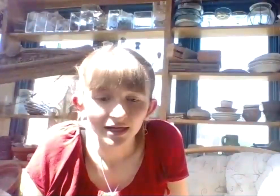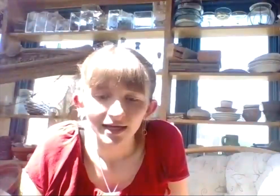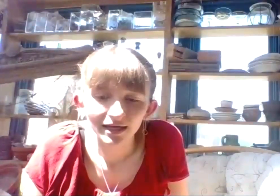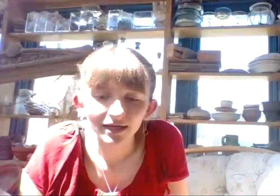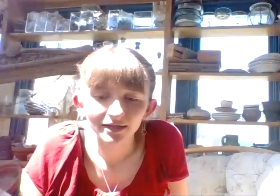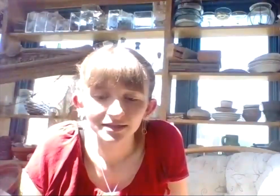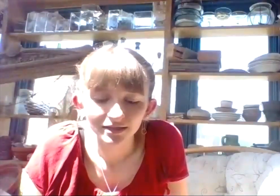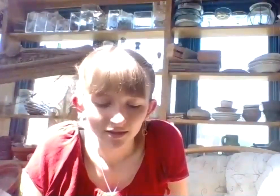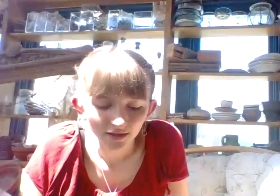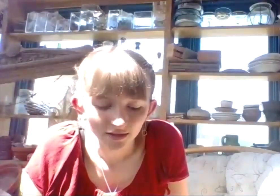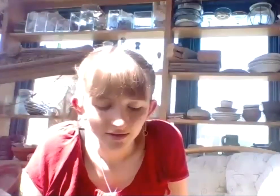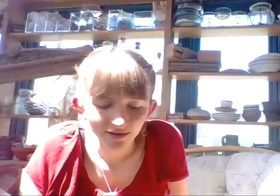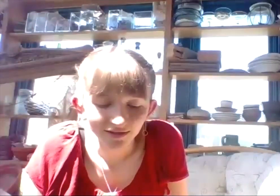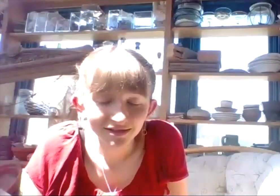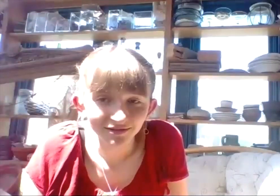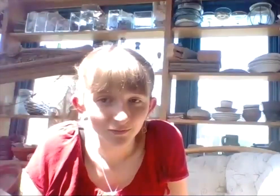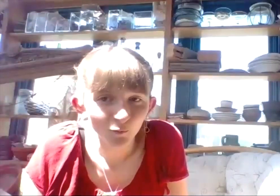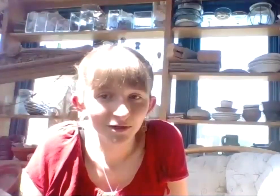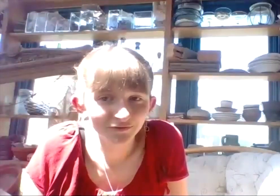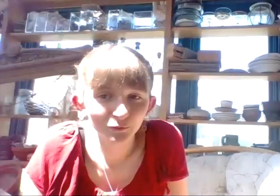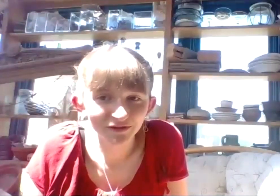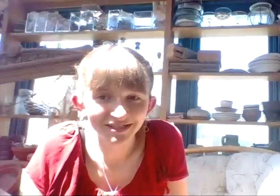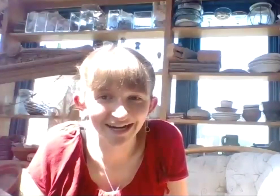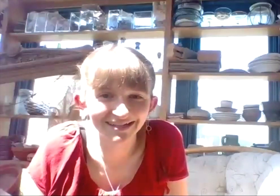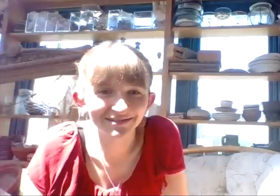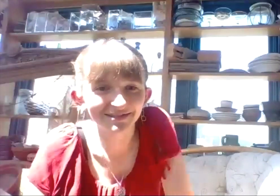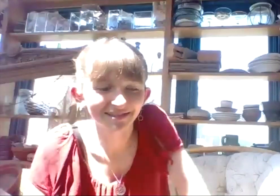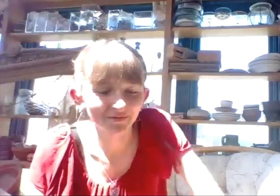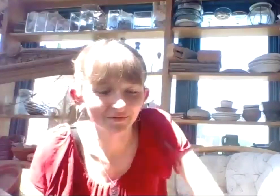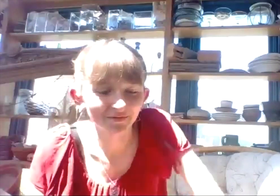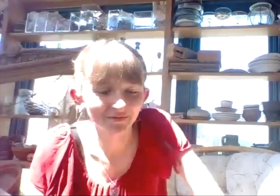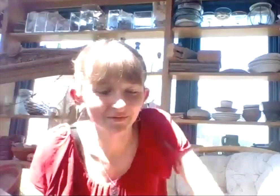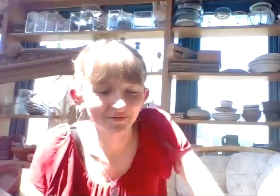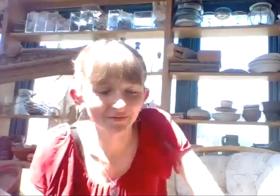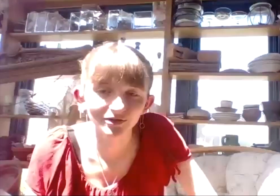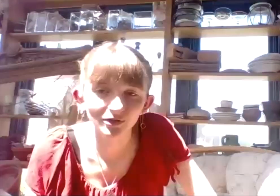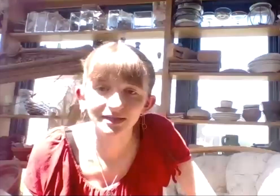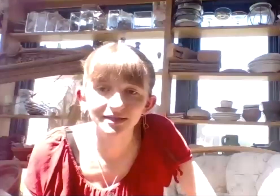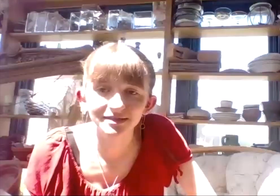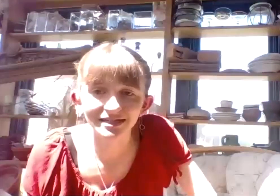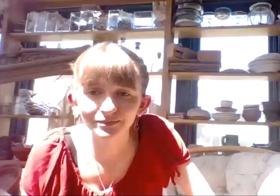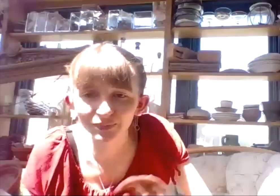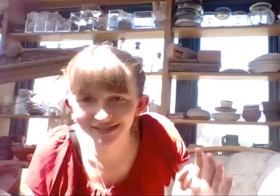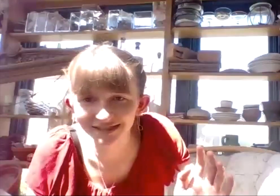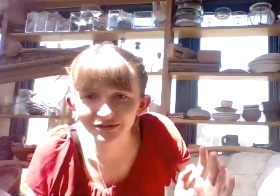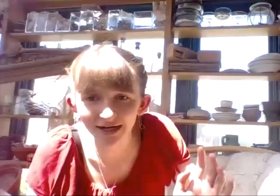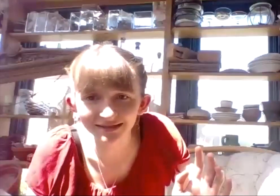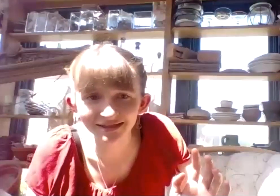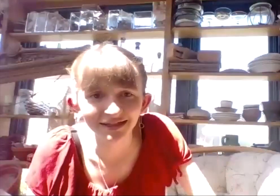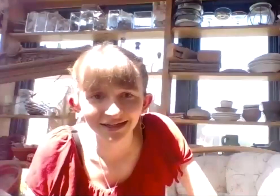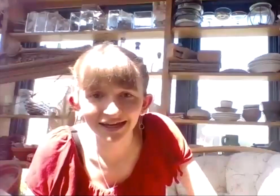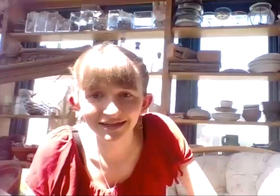Therizinosaurus, and it's one of the weirdest dinosaurs. Imagine a dinosaur that is as big as a